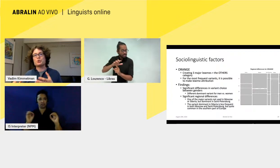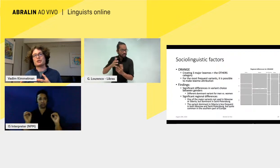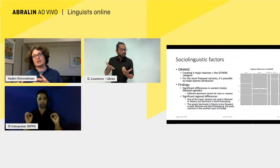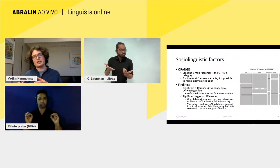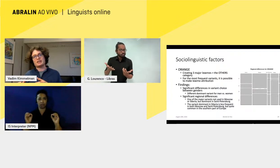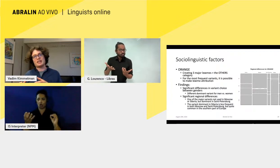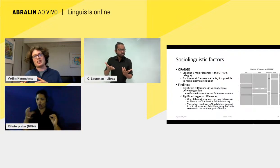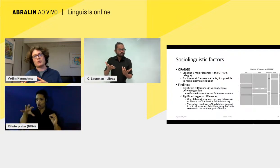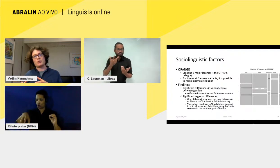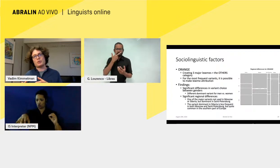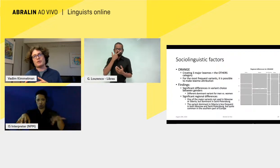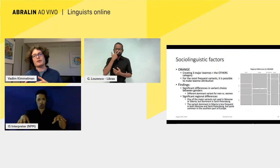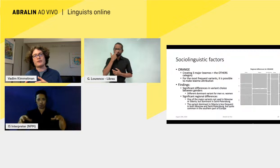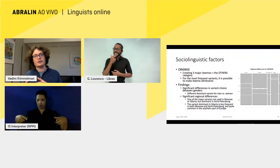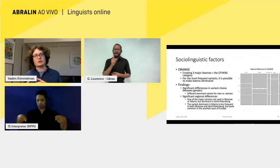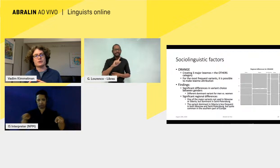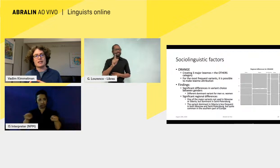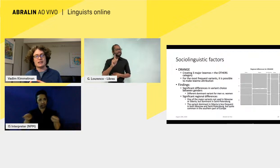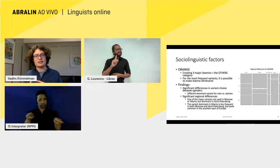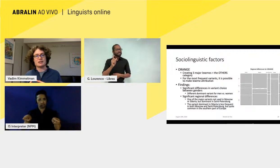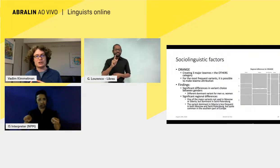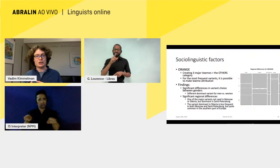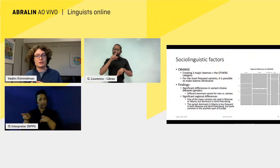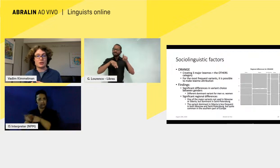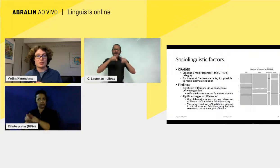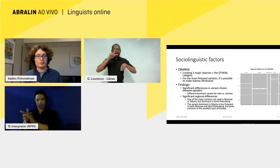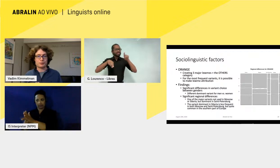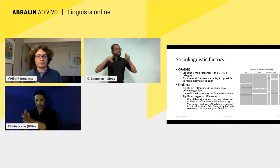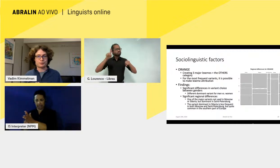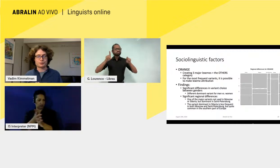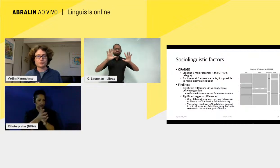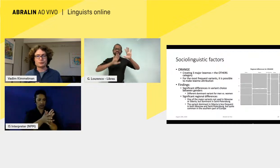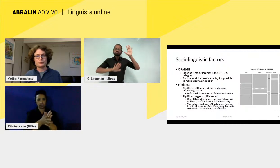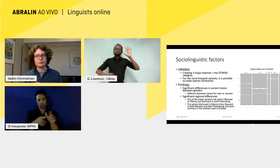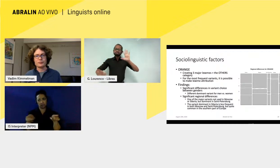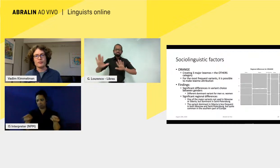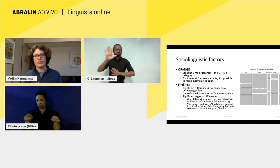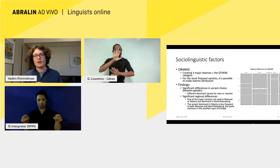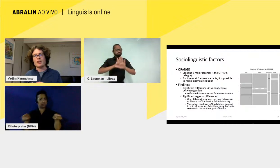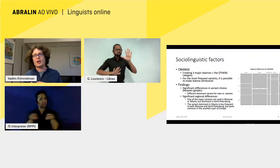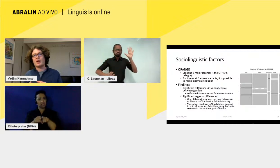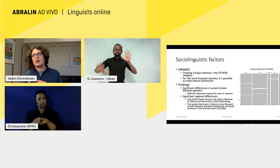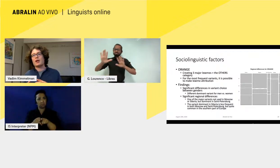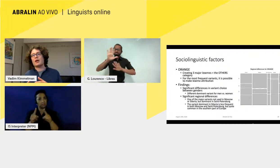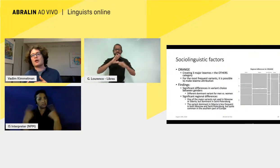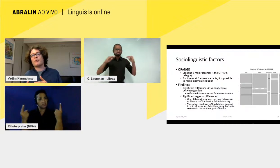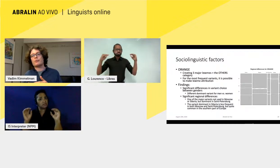groups use the same variants of signs generally.